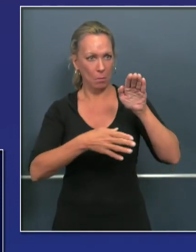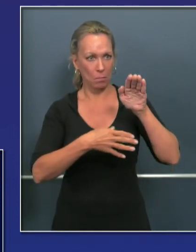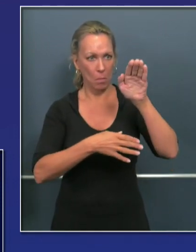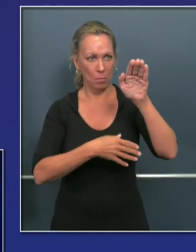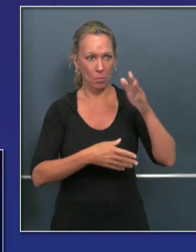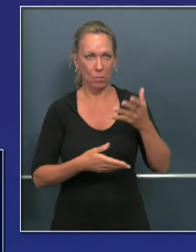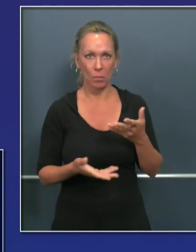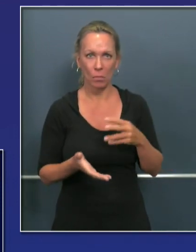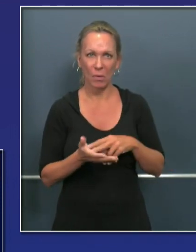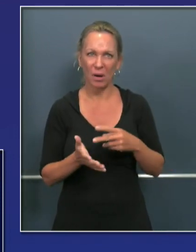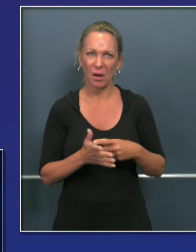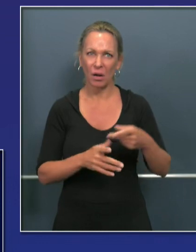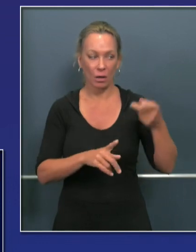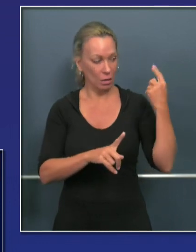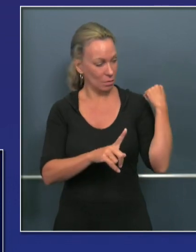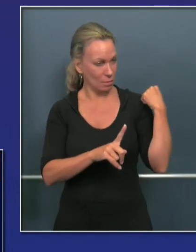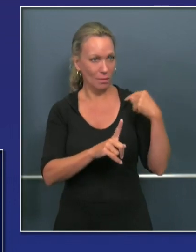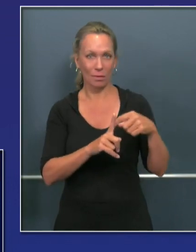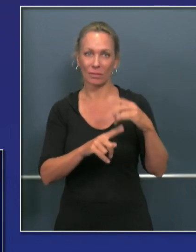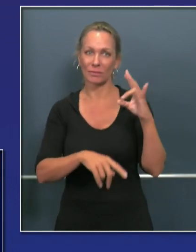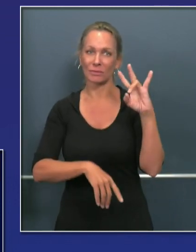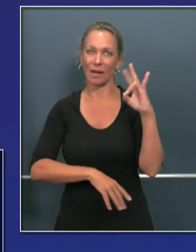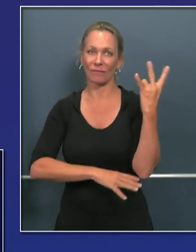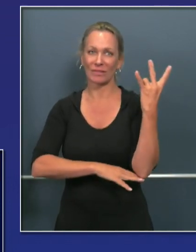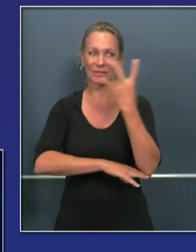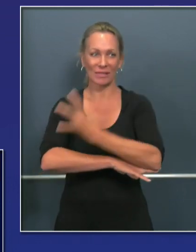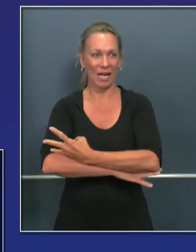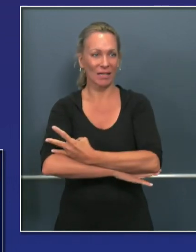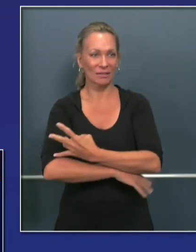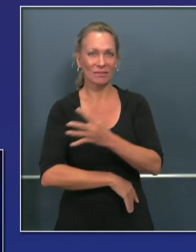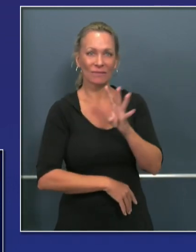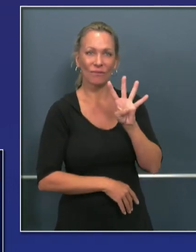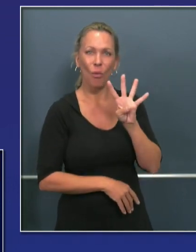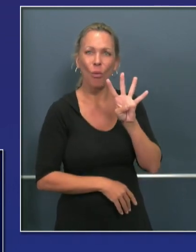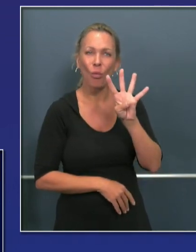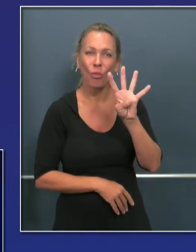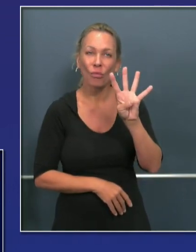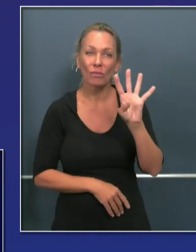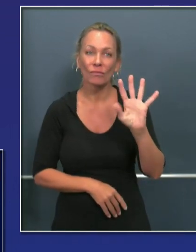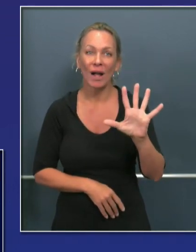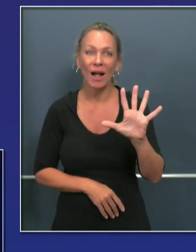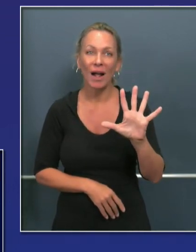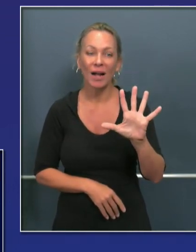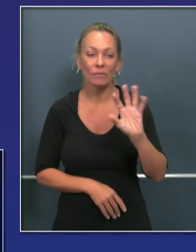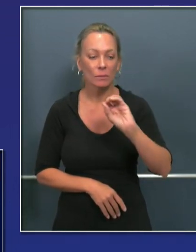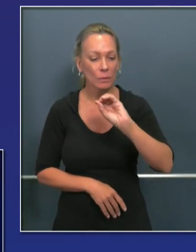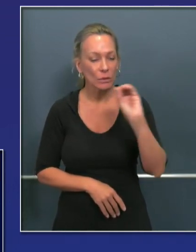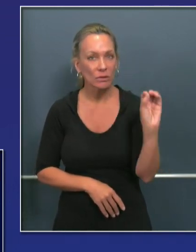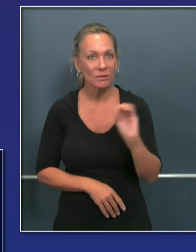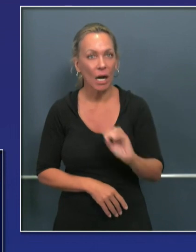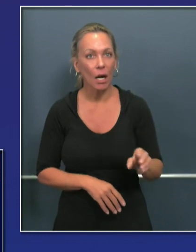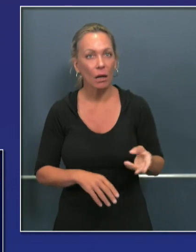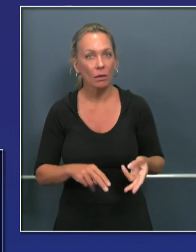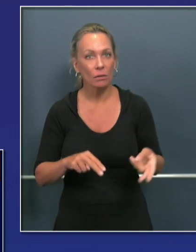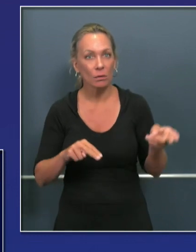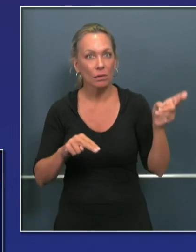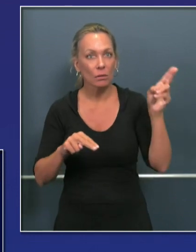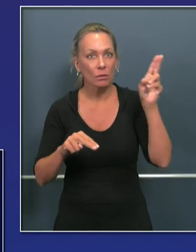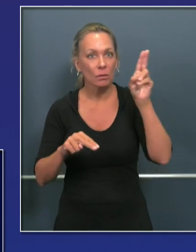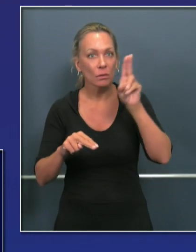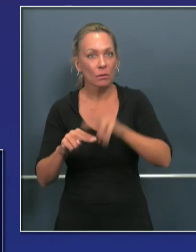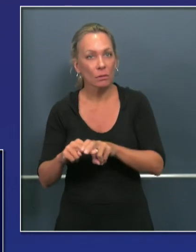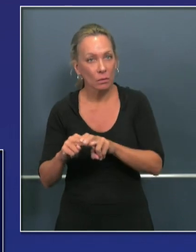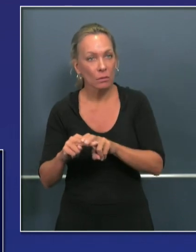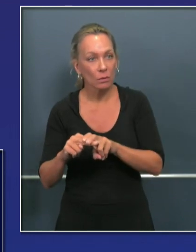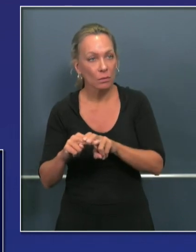7 days, we've seen a 45% increase in the total number of cases that have tested positive in the state of